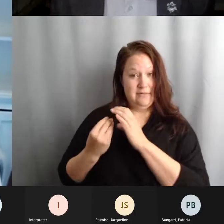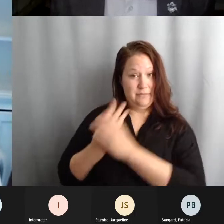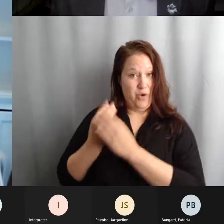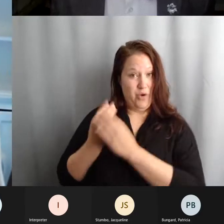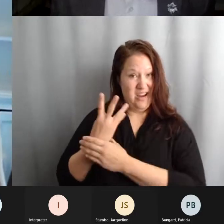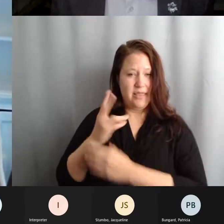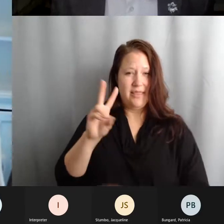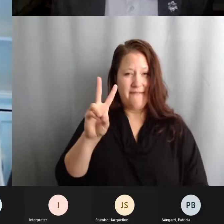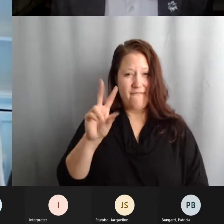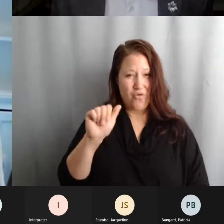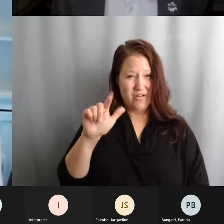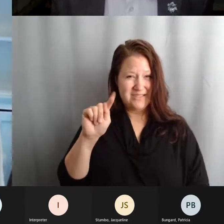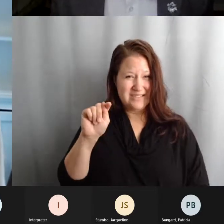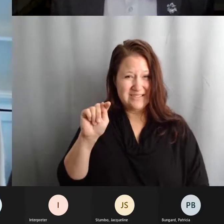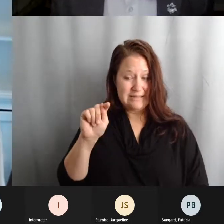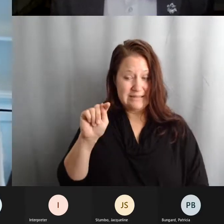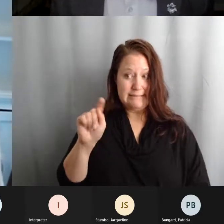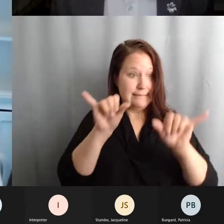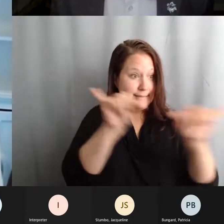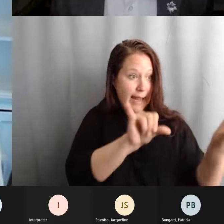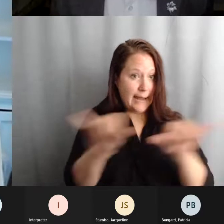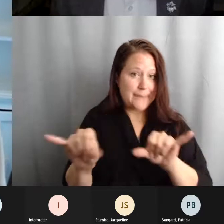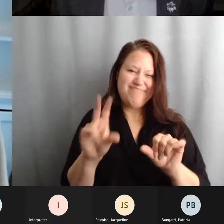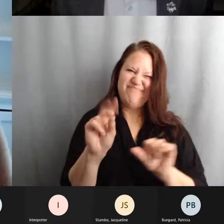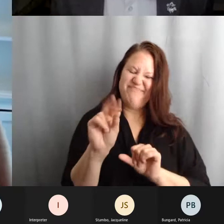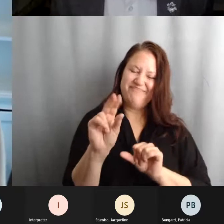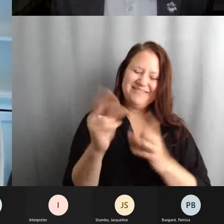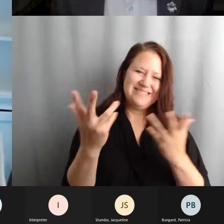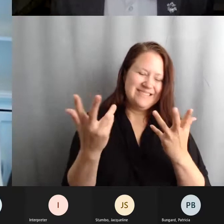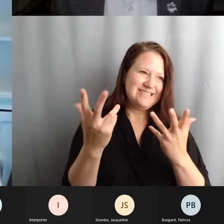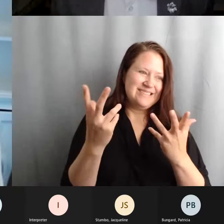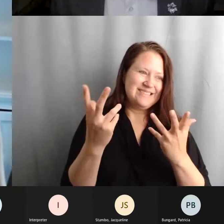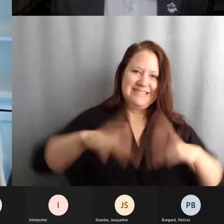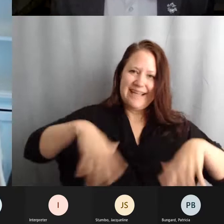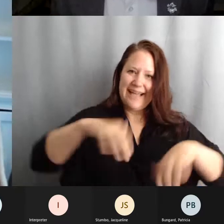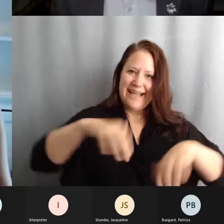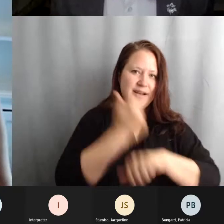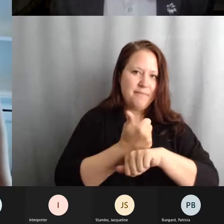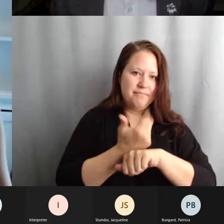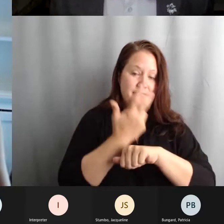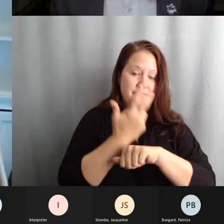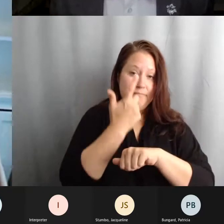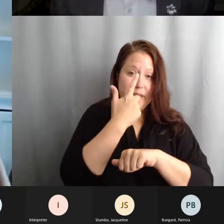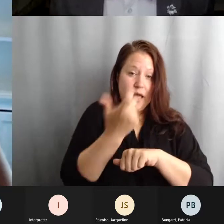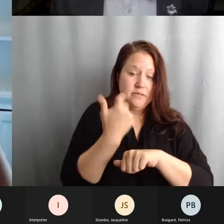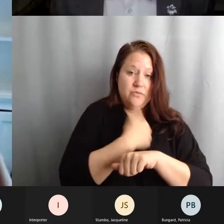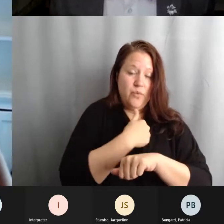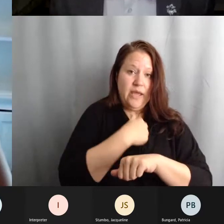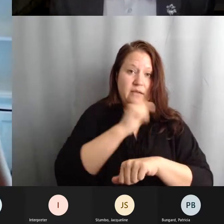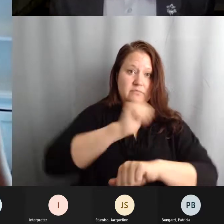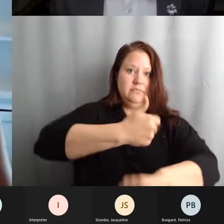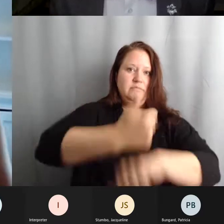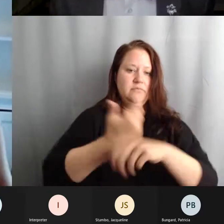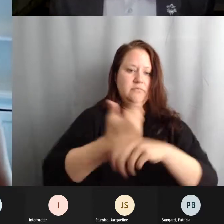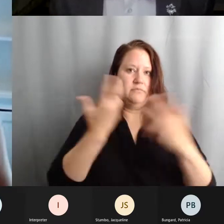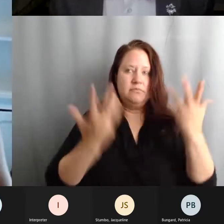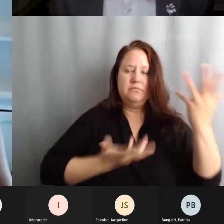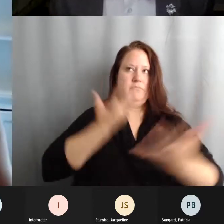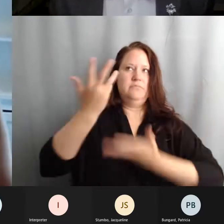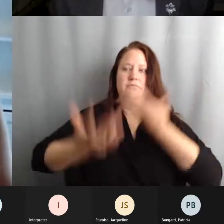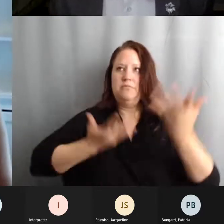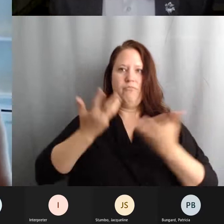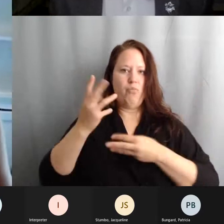vault testing in advance. We just didn't have it set up because we designed this all at a time where we're in a different